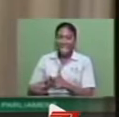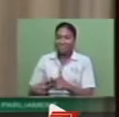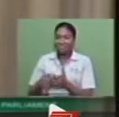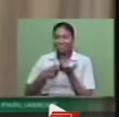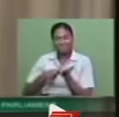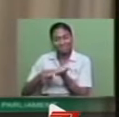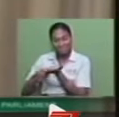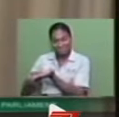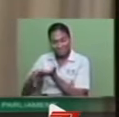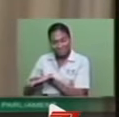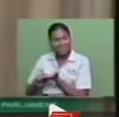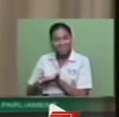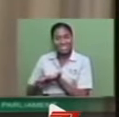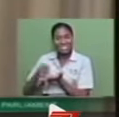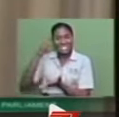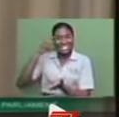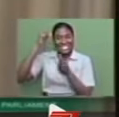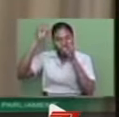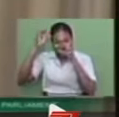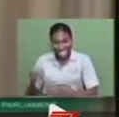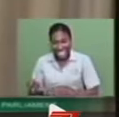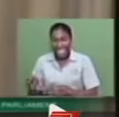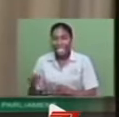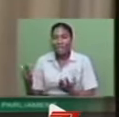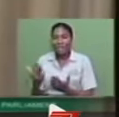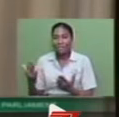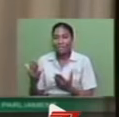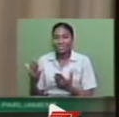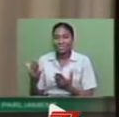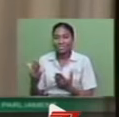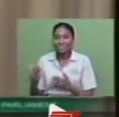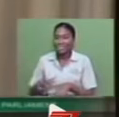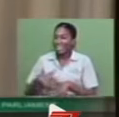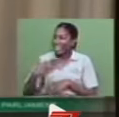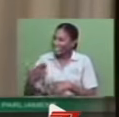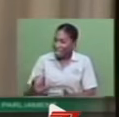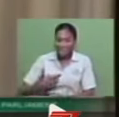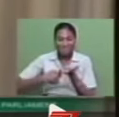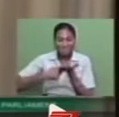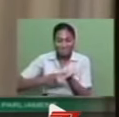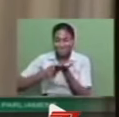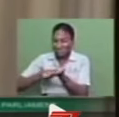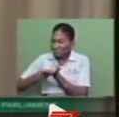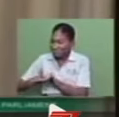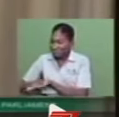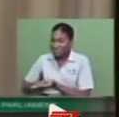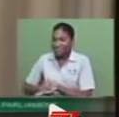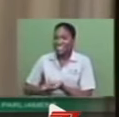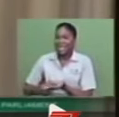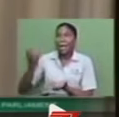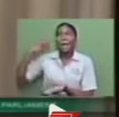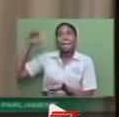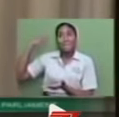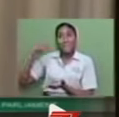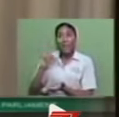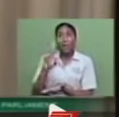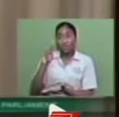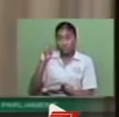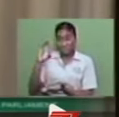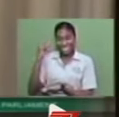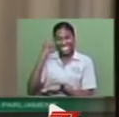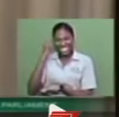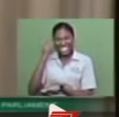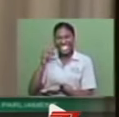Minister Hawaii then said, after consultations, any move to implement the